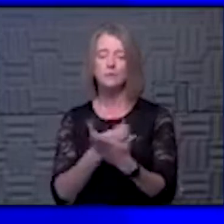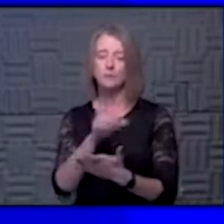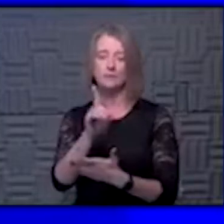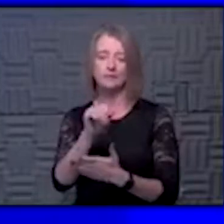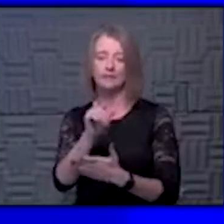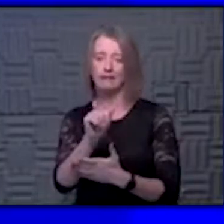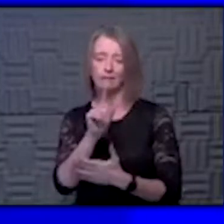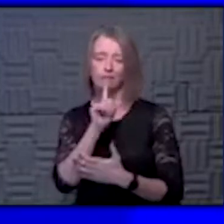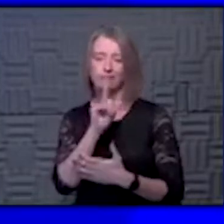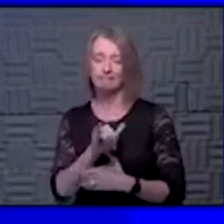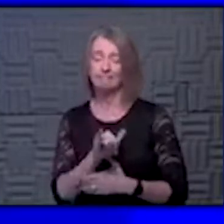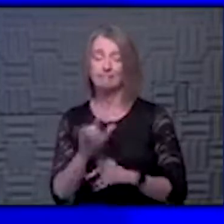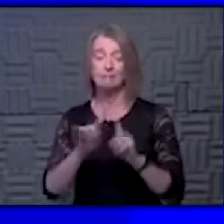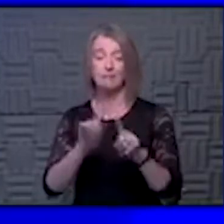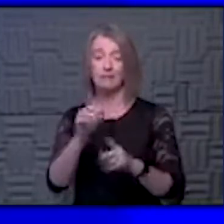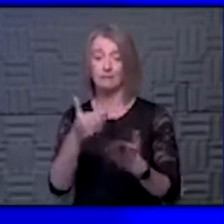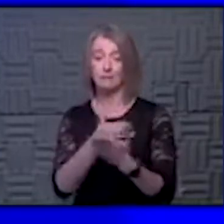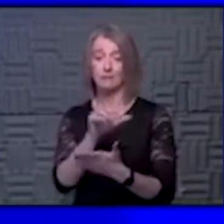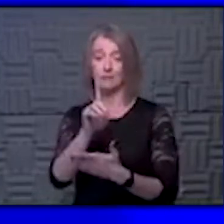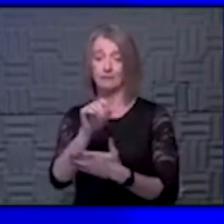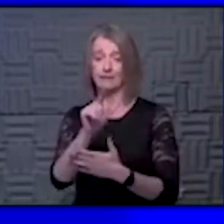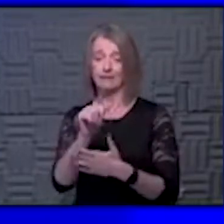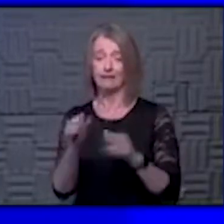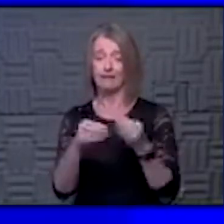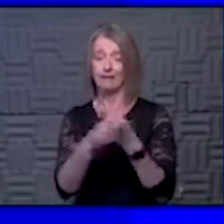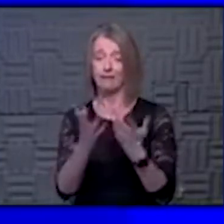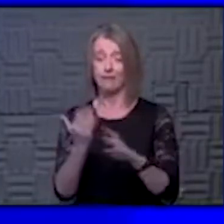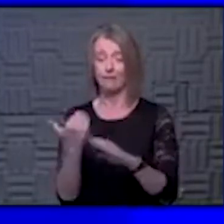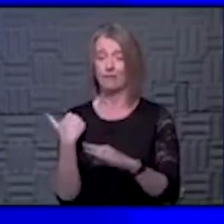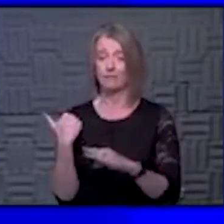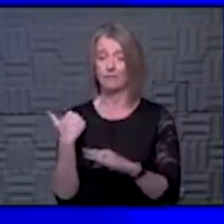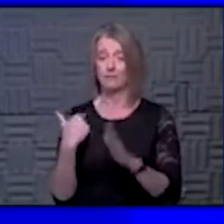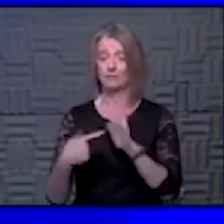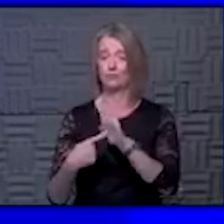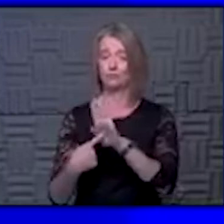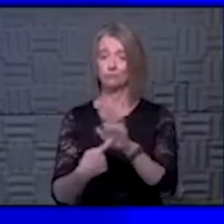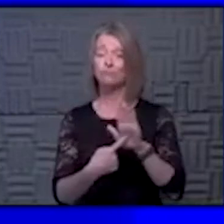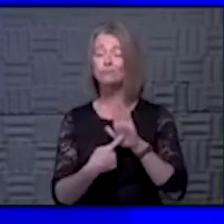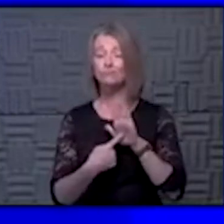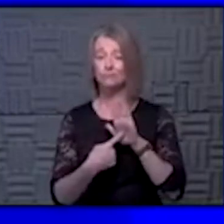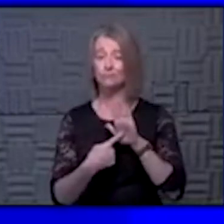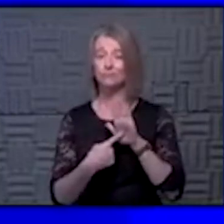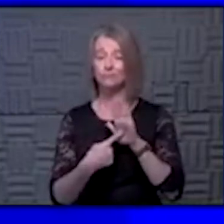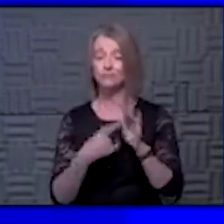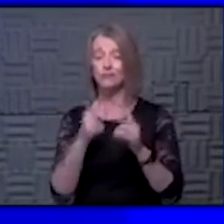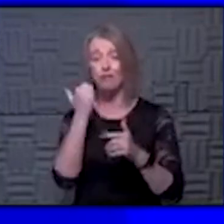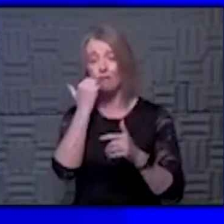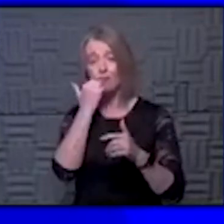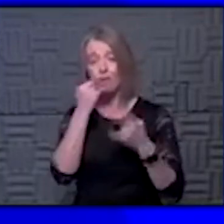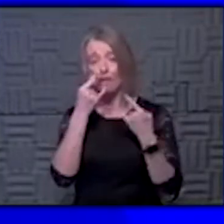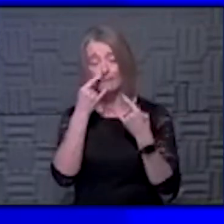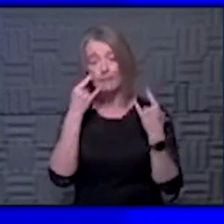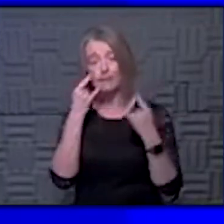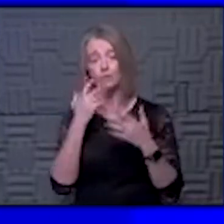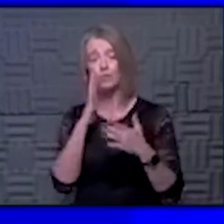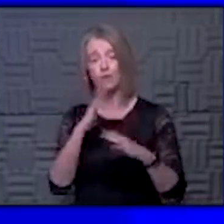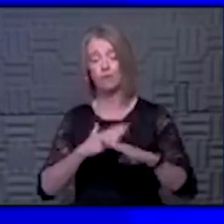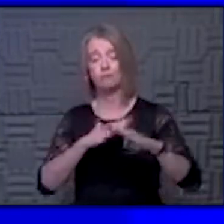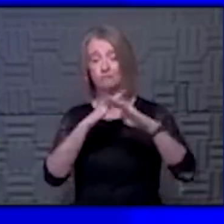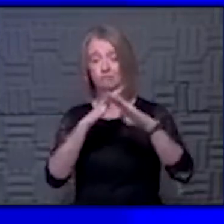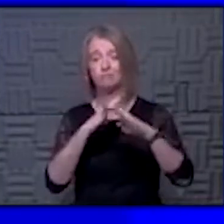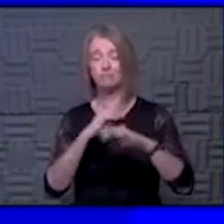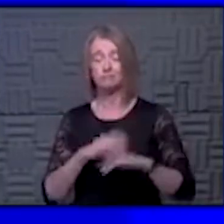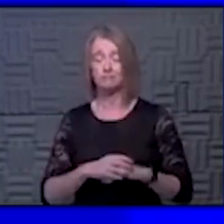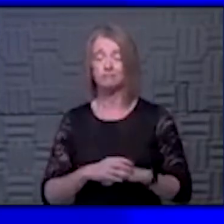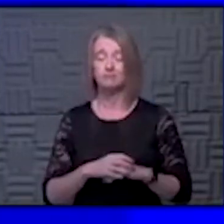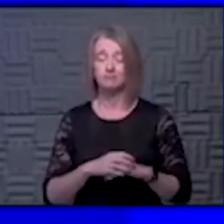may have seen some new data, but there is data out there in the past also to suggest that even cloth masks will offer some